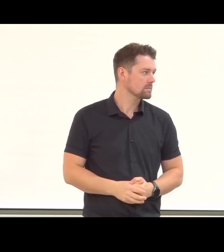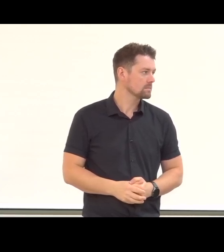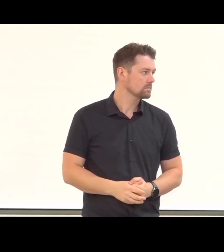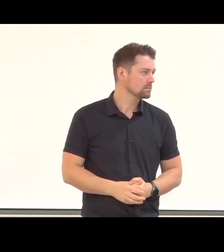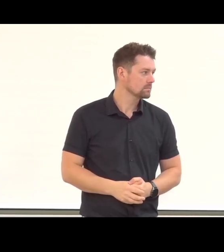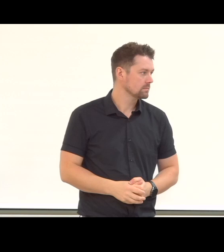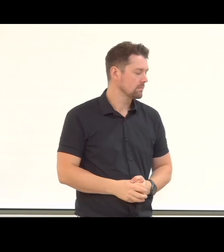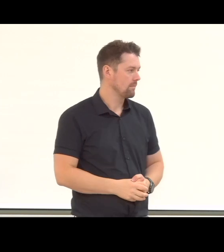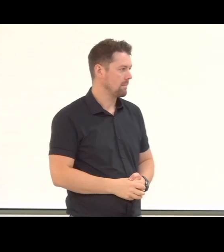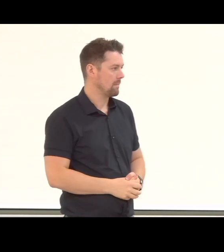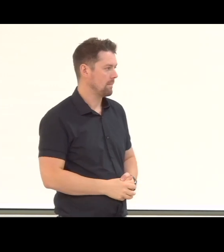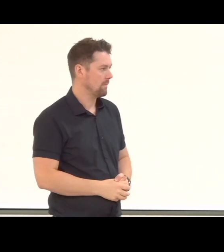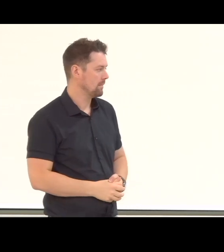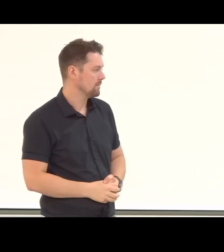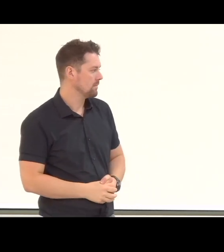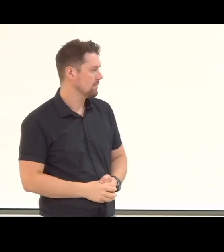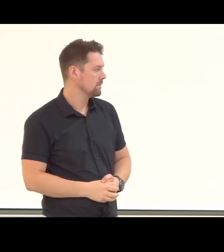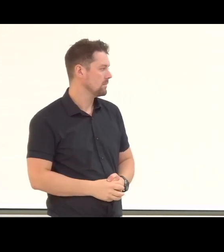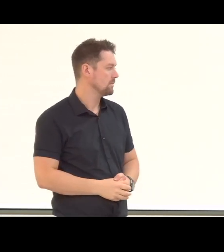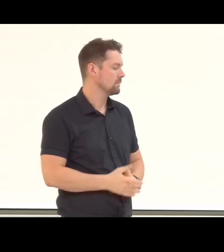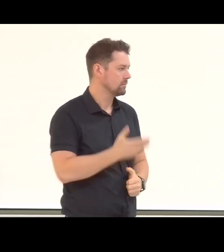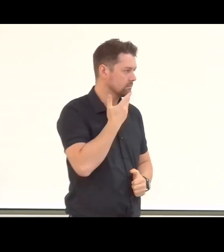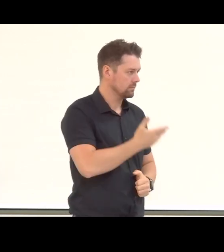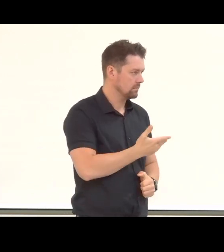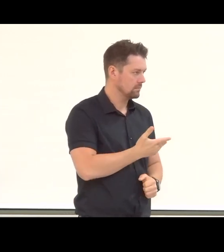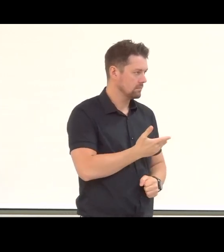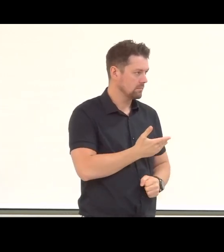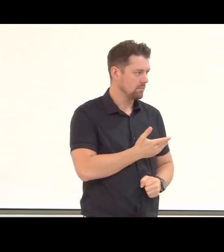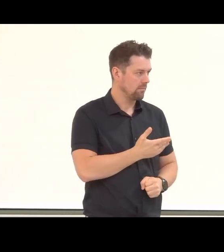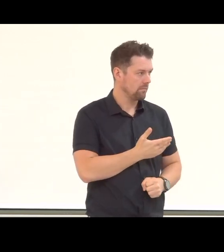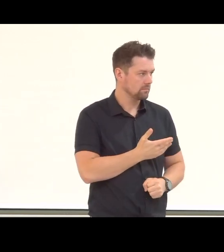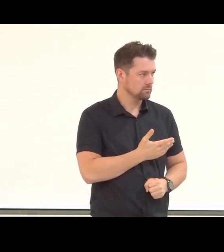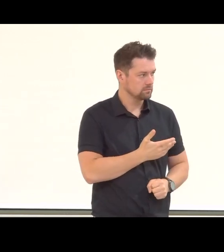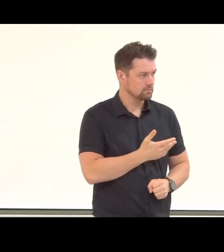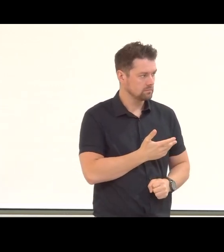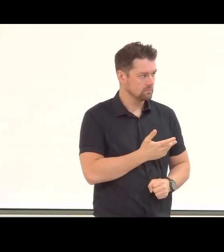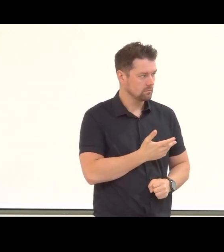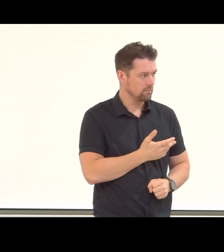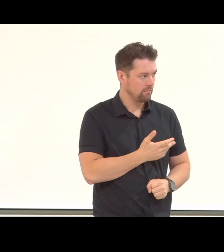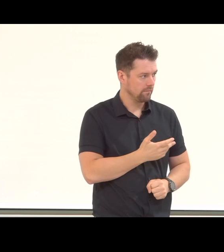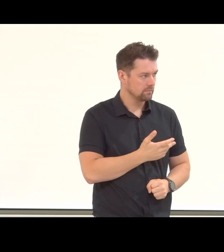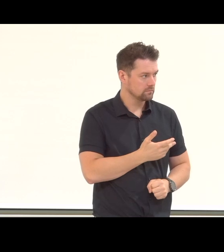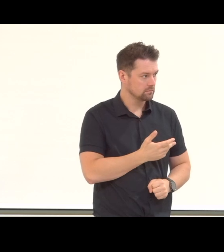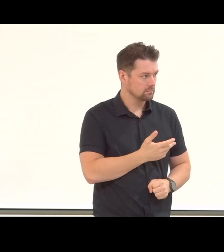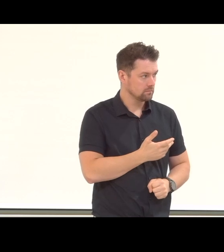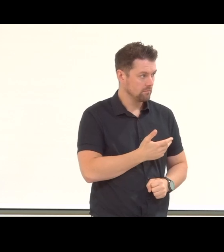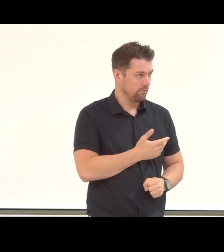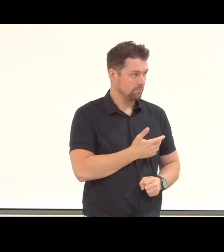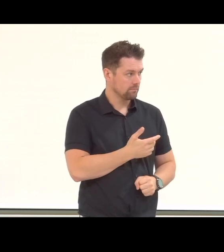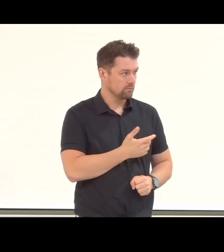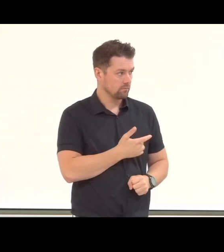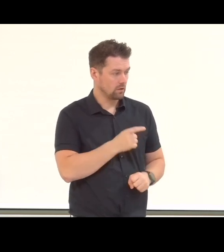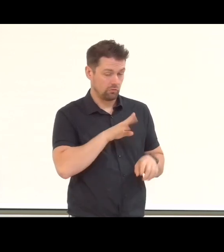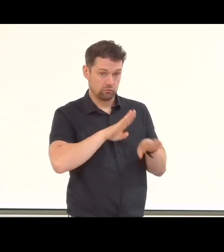Thank you. Yeah, just to follow up on Sam's question, wouldn't it be more ideal to record these trainings and just make